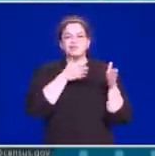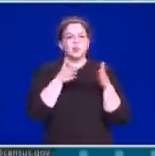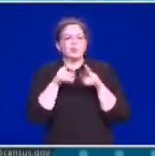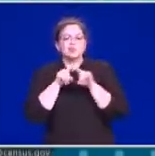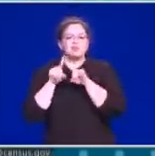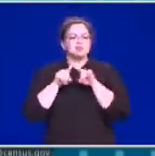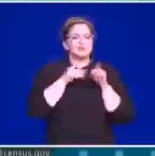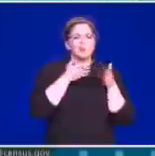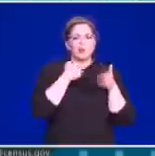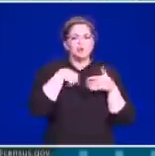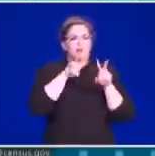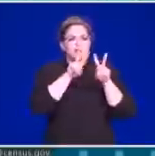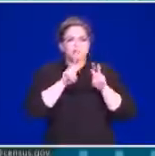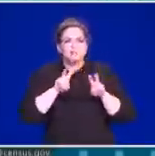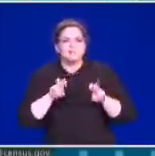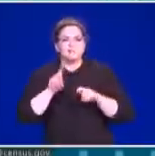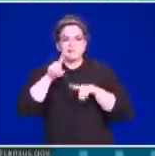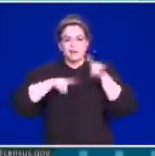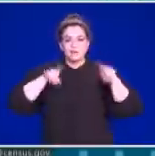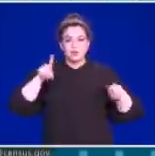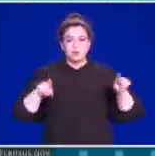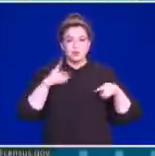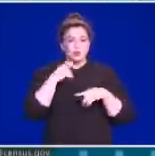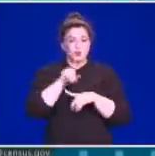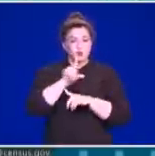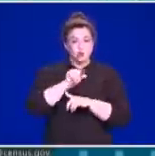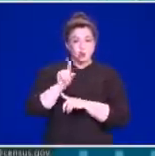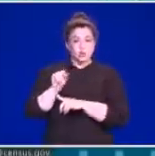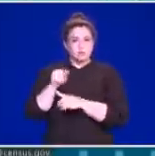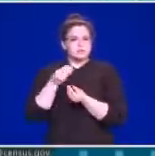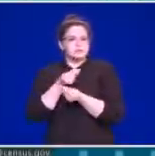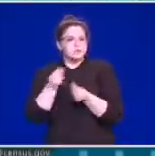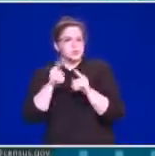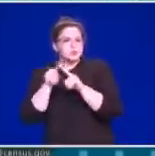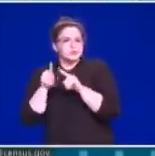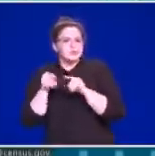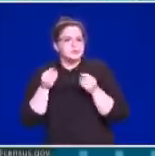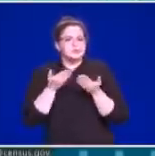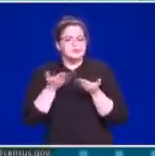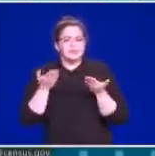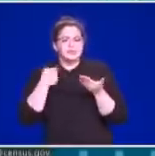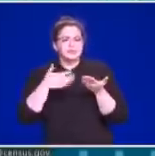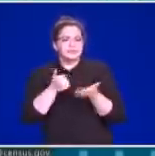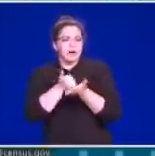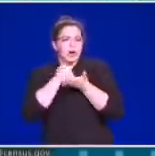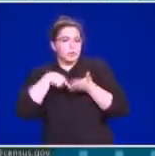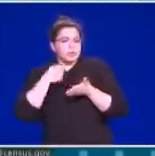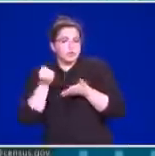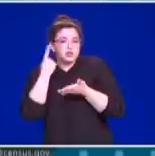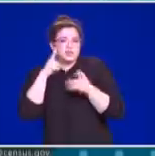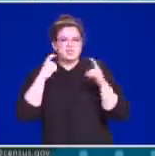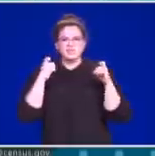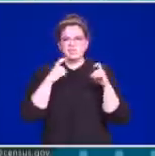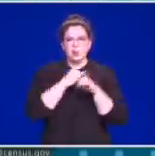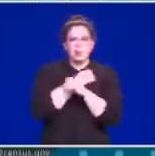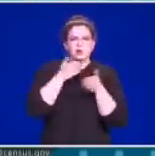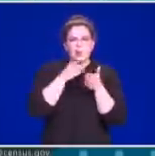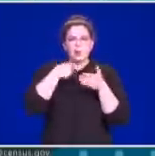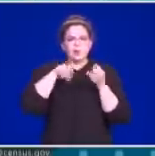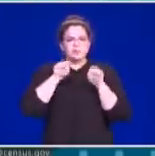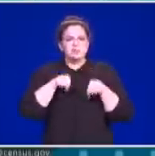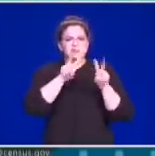at the measurements of diversity. And so for 2020, we have several measures that are helping us to understand the complex ways that we can look at our